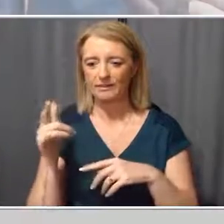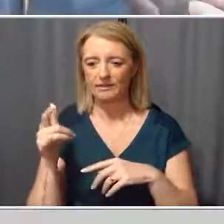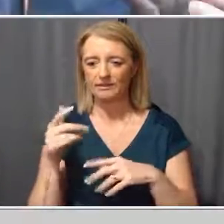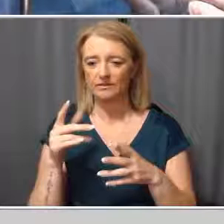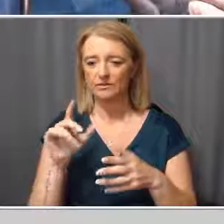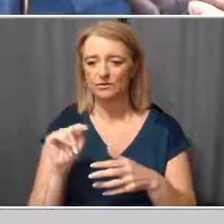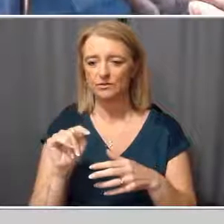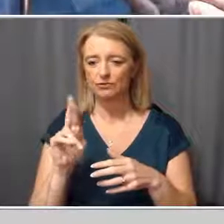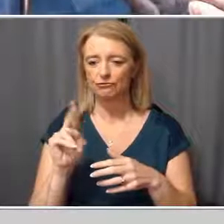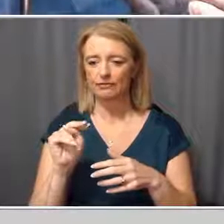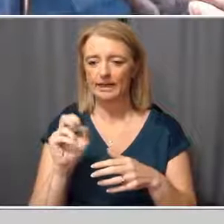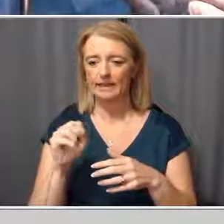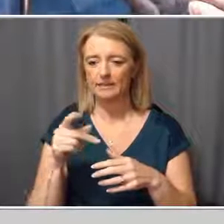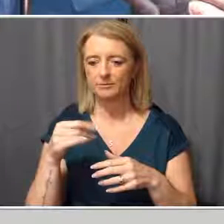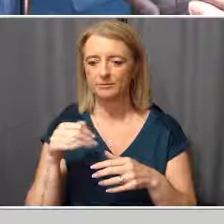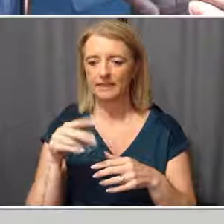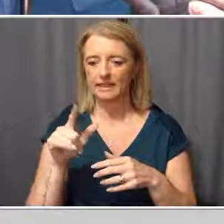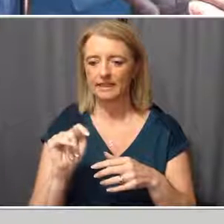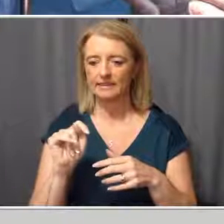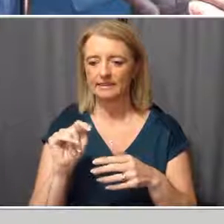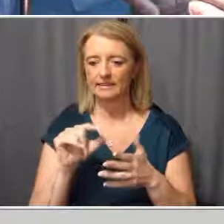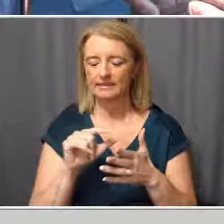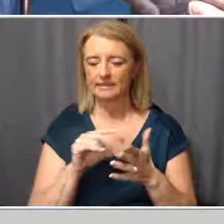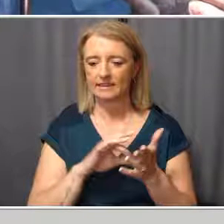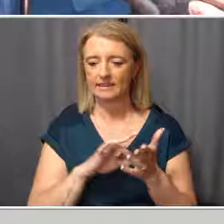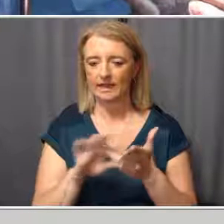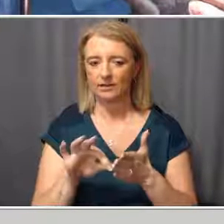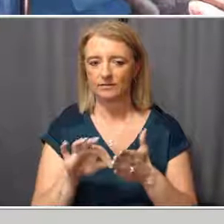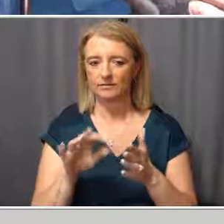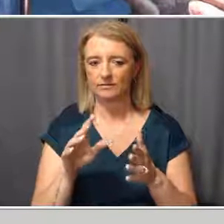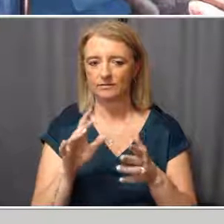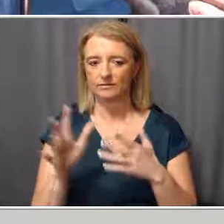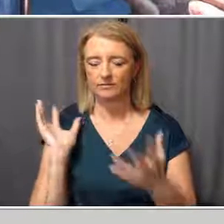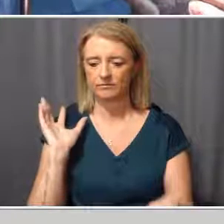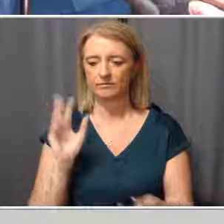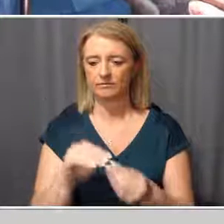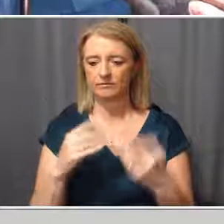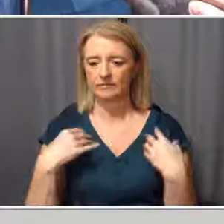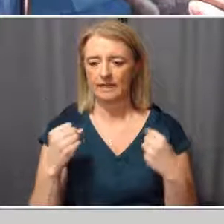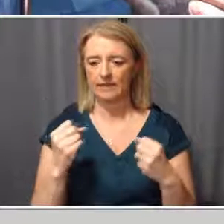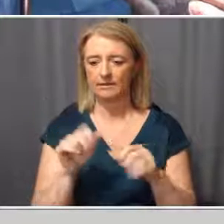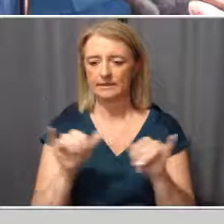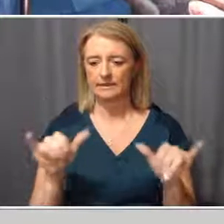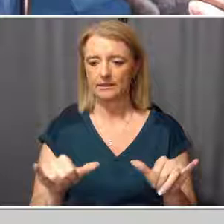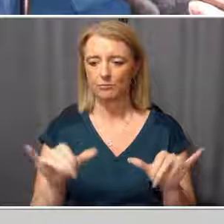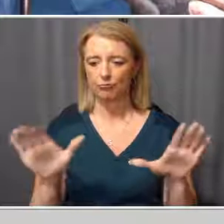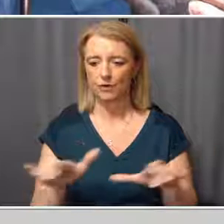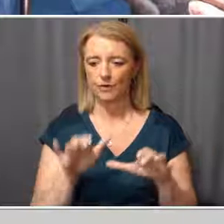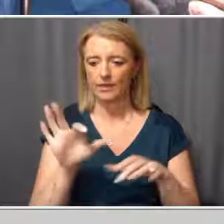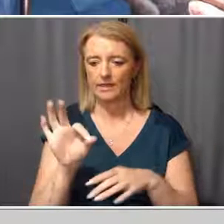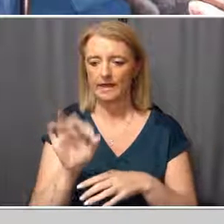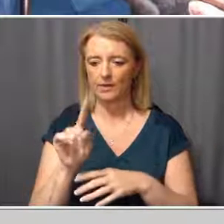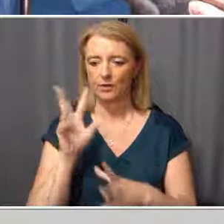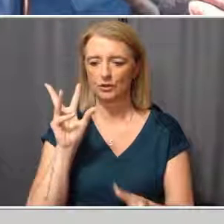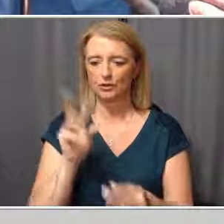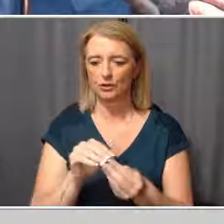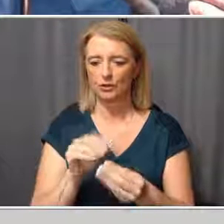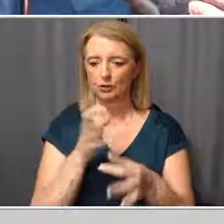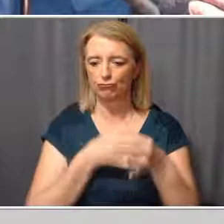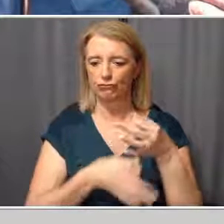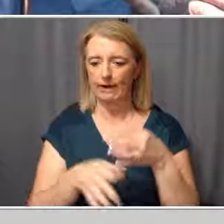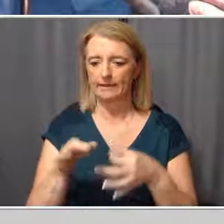so we thank them. I also want to take a second to acknowledge a couple things that are going on. The transplant nurses, it's Transplant Nurses